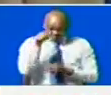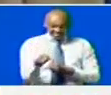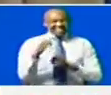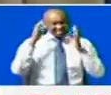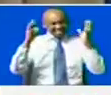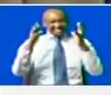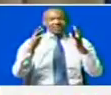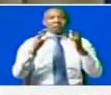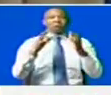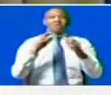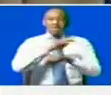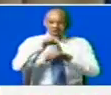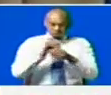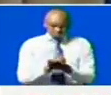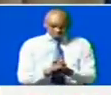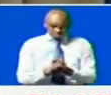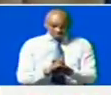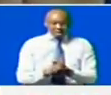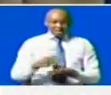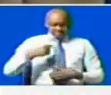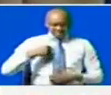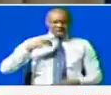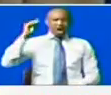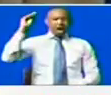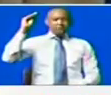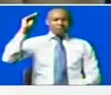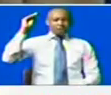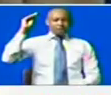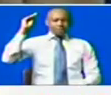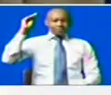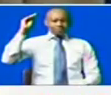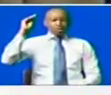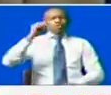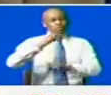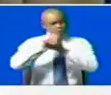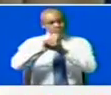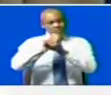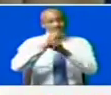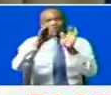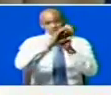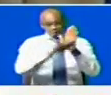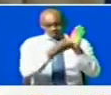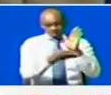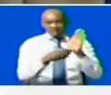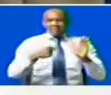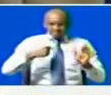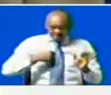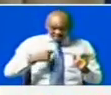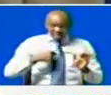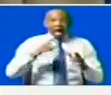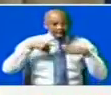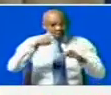republic, sworn to defend constitutional order, I will not let that